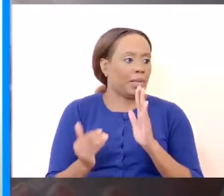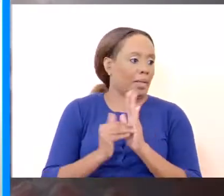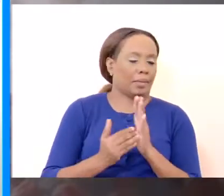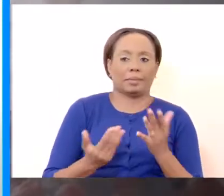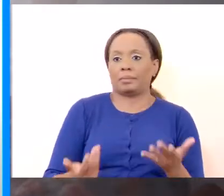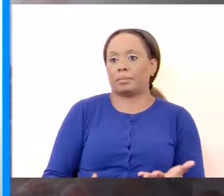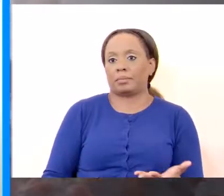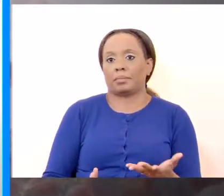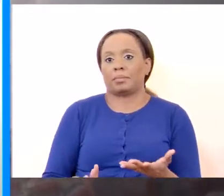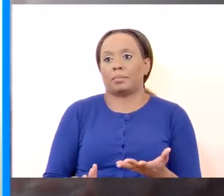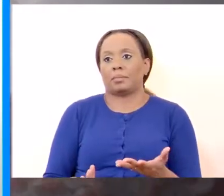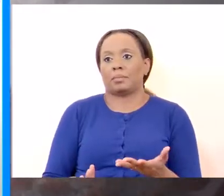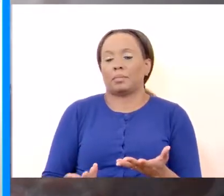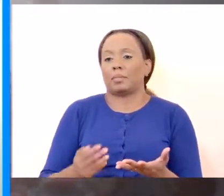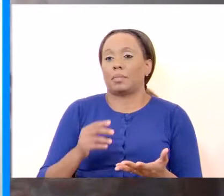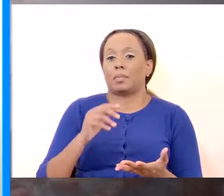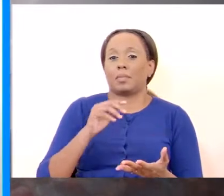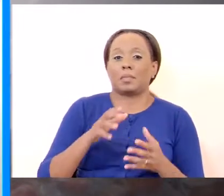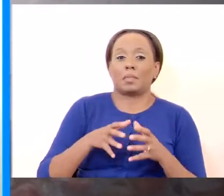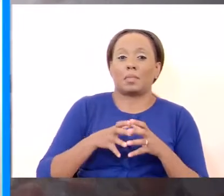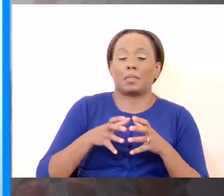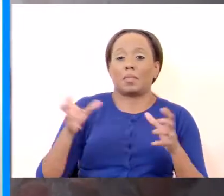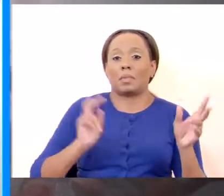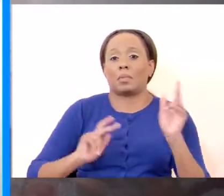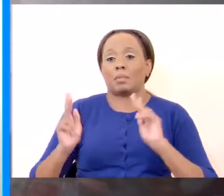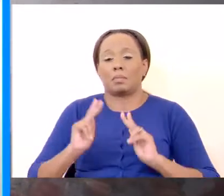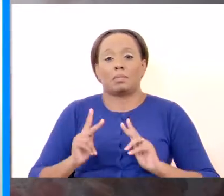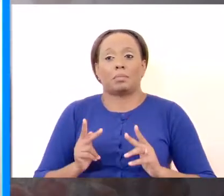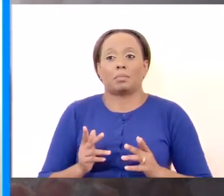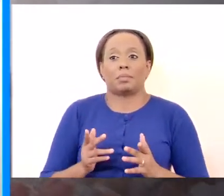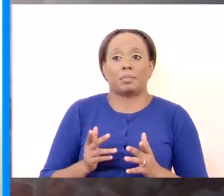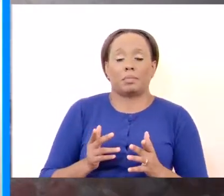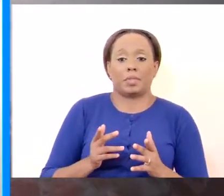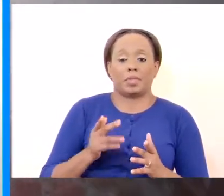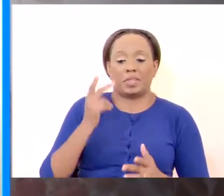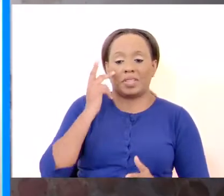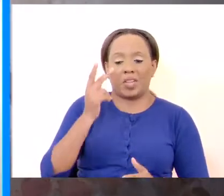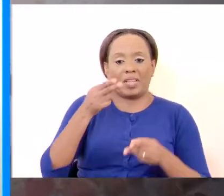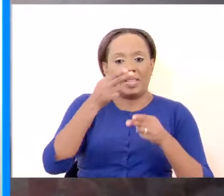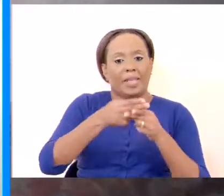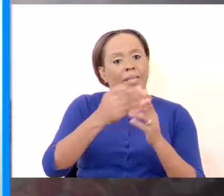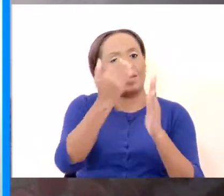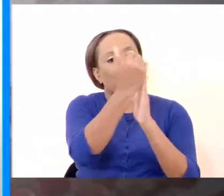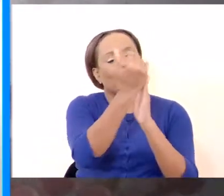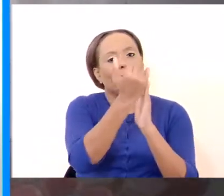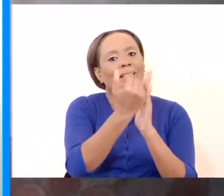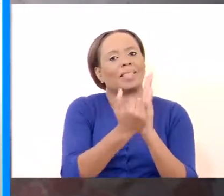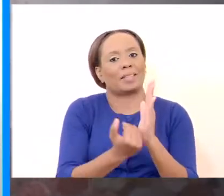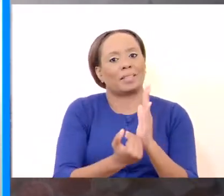because it caused great consternation to many who would have seen themselves on that list.